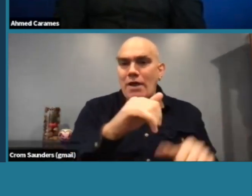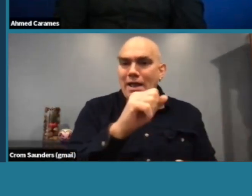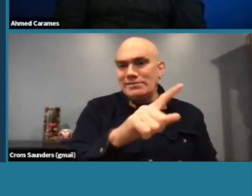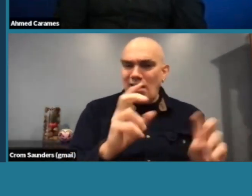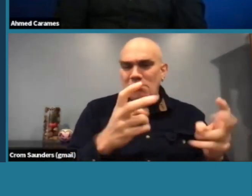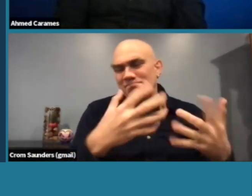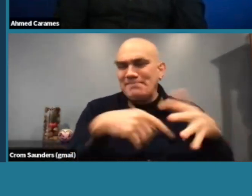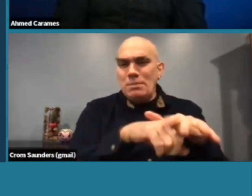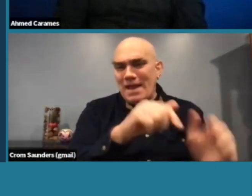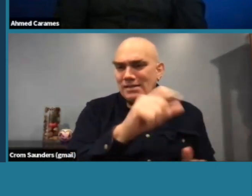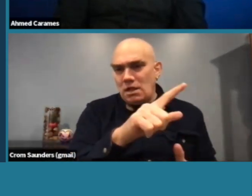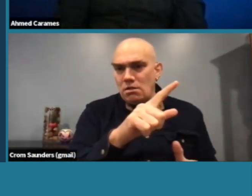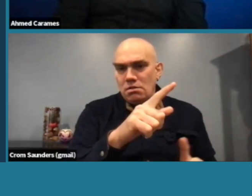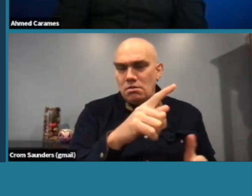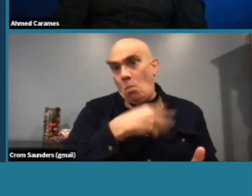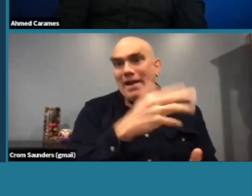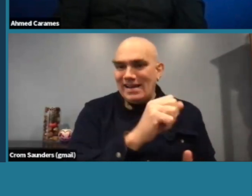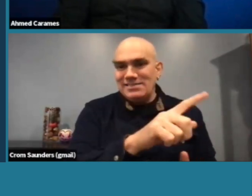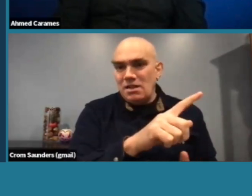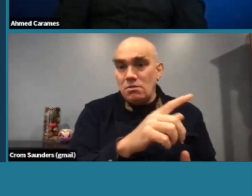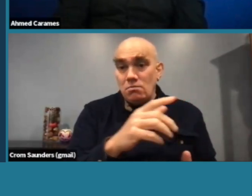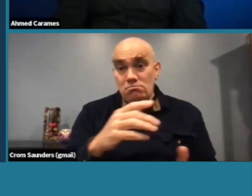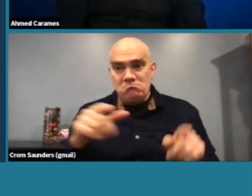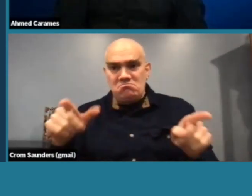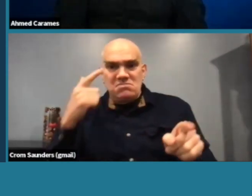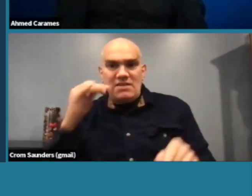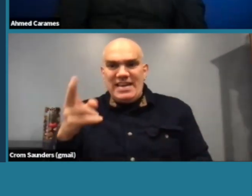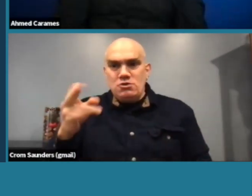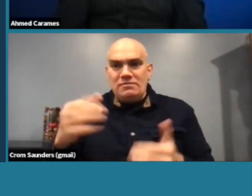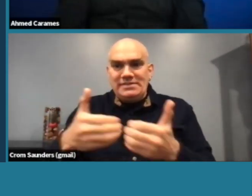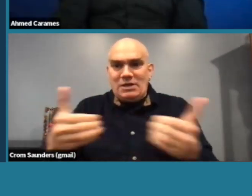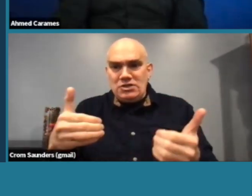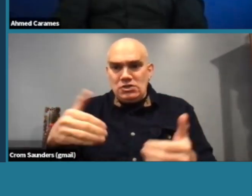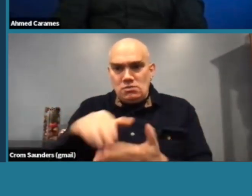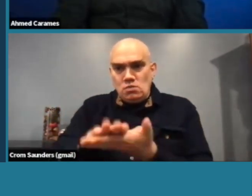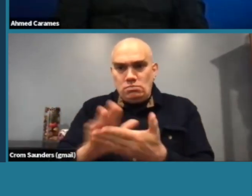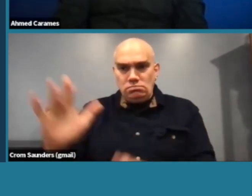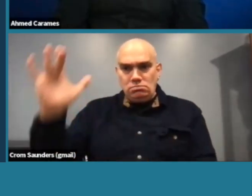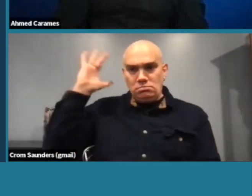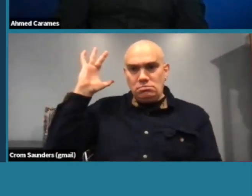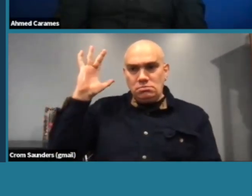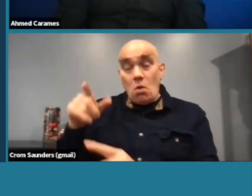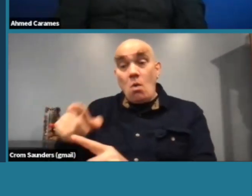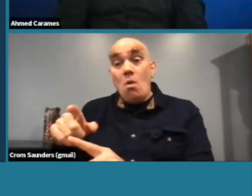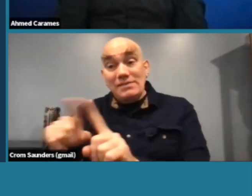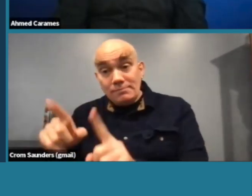is. So it's not considered a standard of ASL. It's not necessarily a mainstream